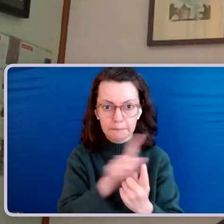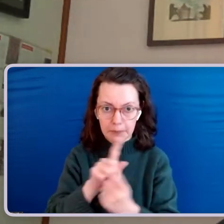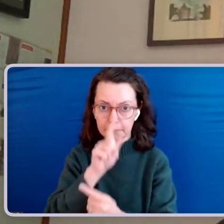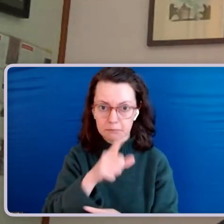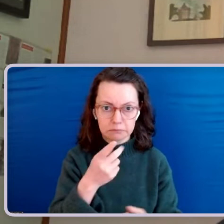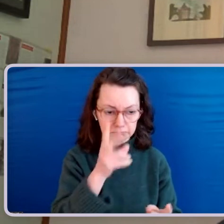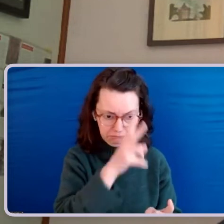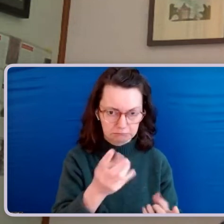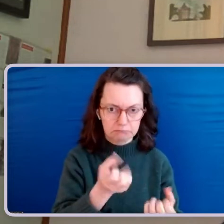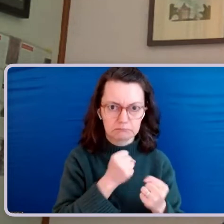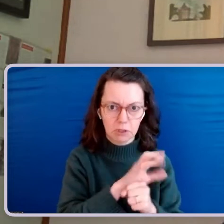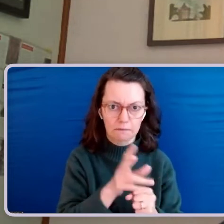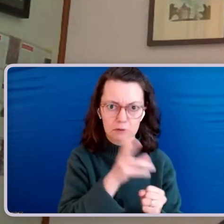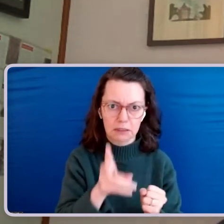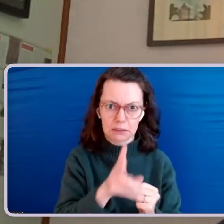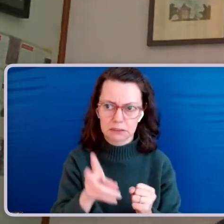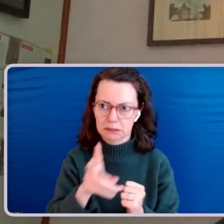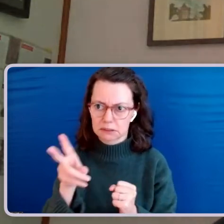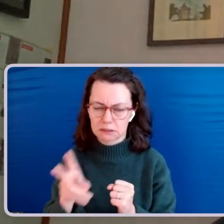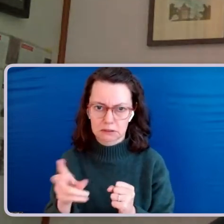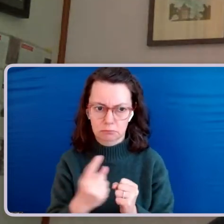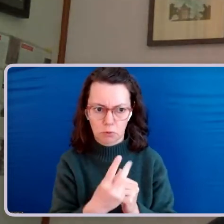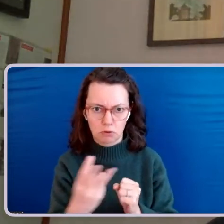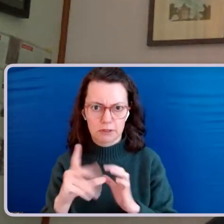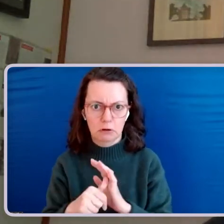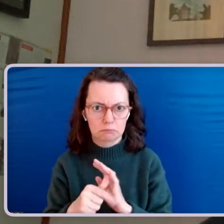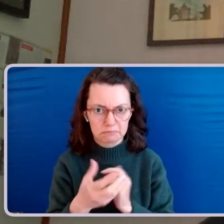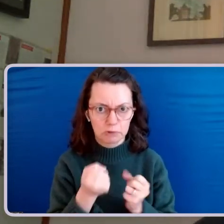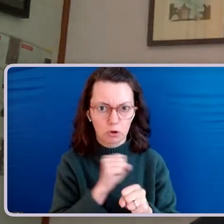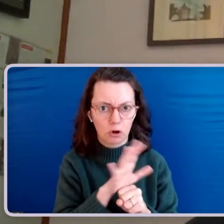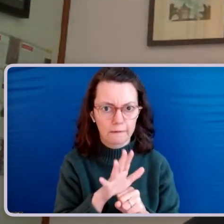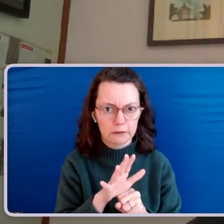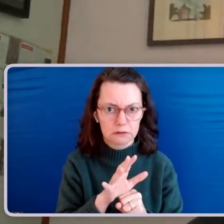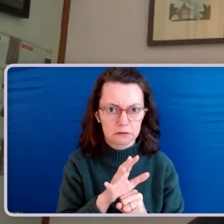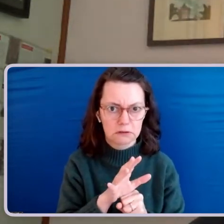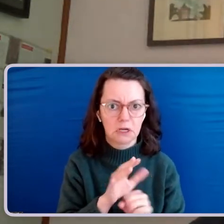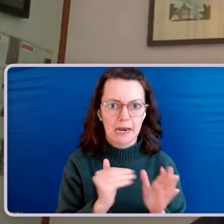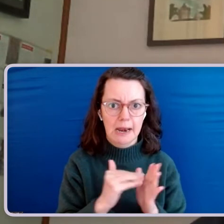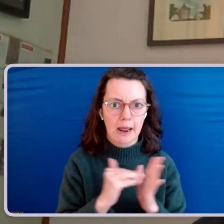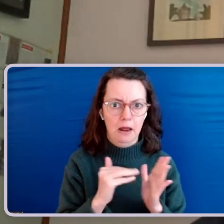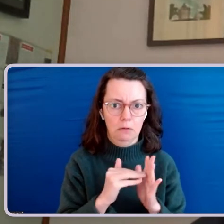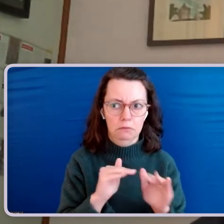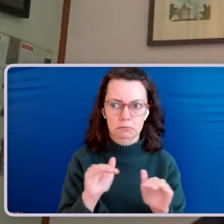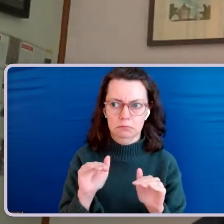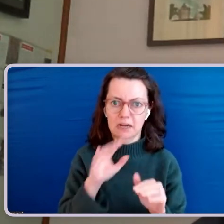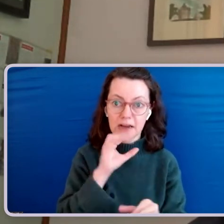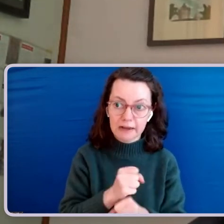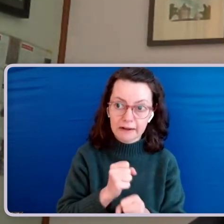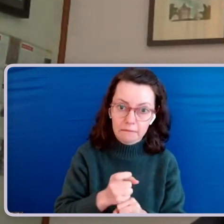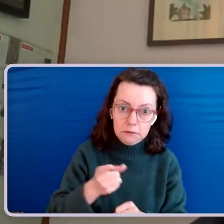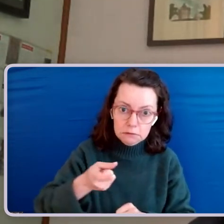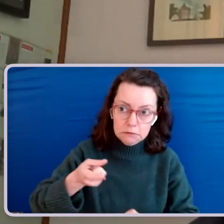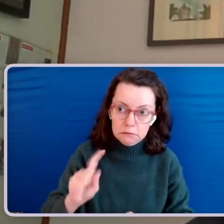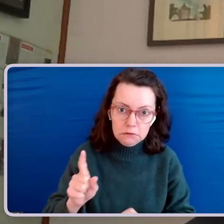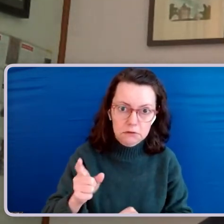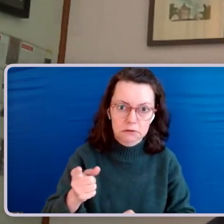It's impacted on the way we perceive how governments give us our support that